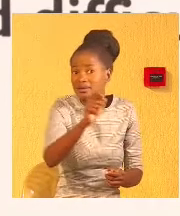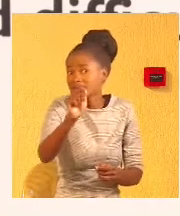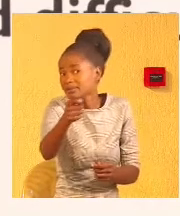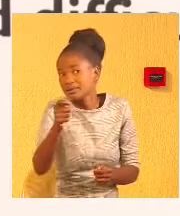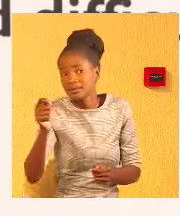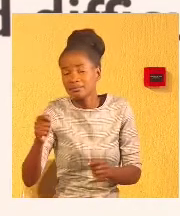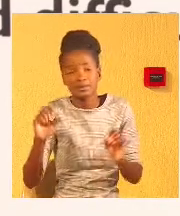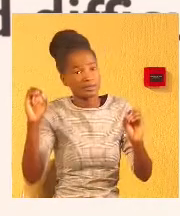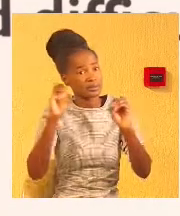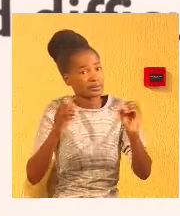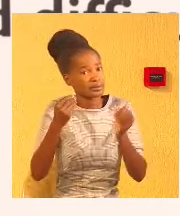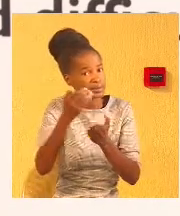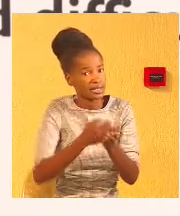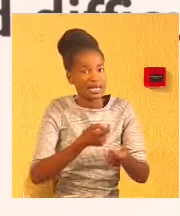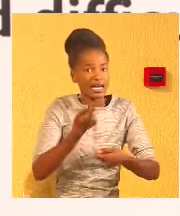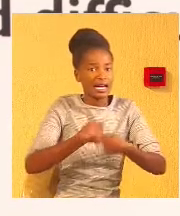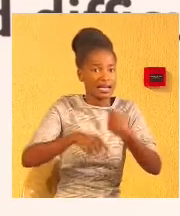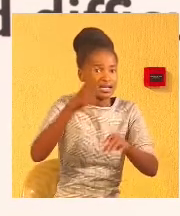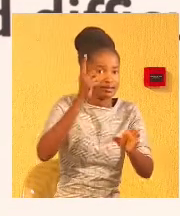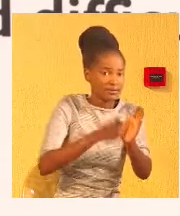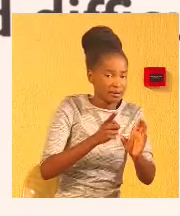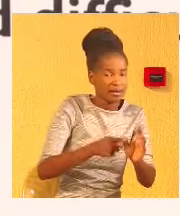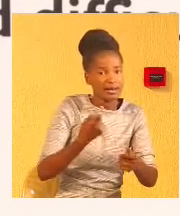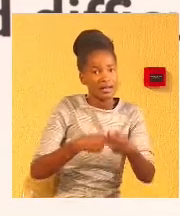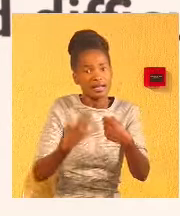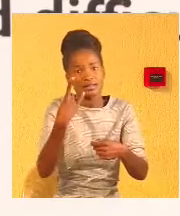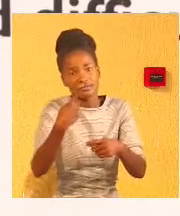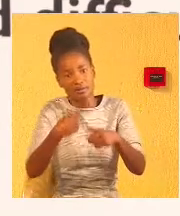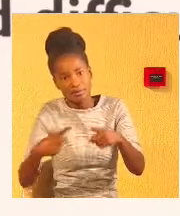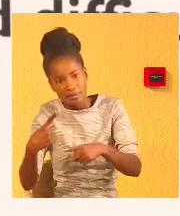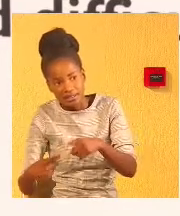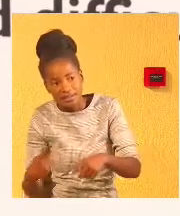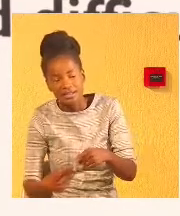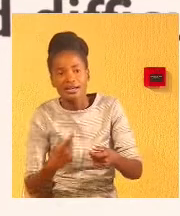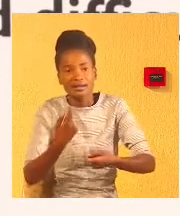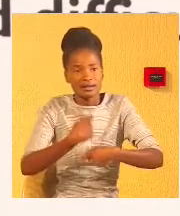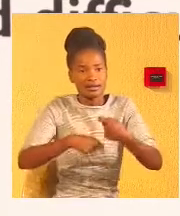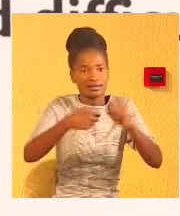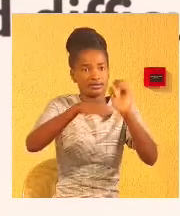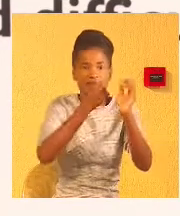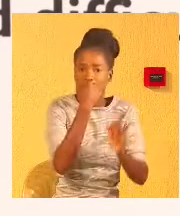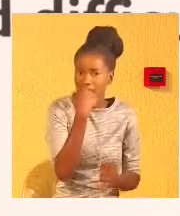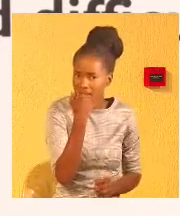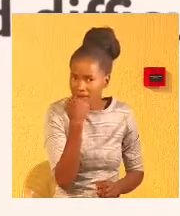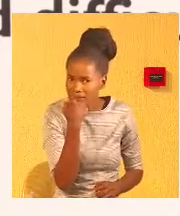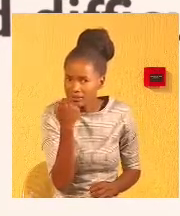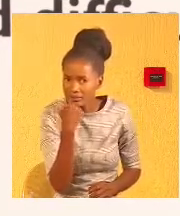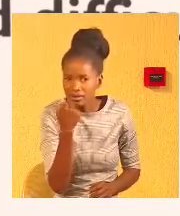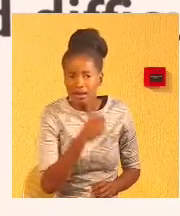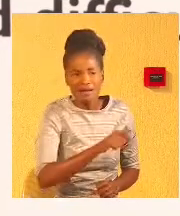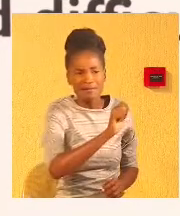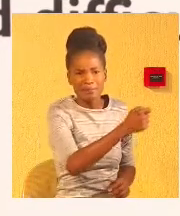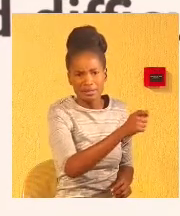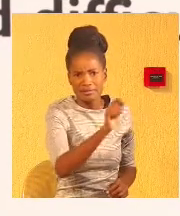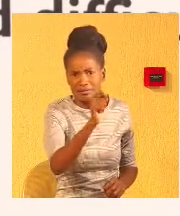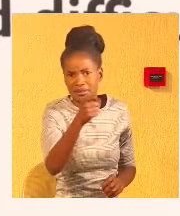on selling liquor, on selling fresh produce, that were closed for a